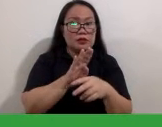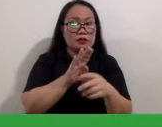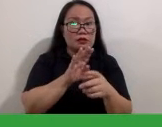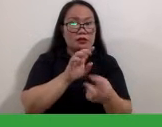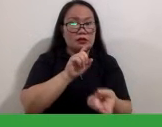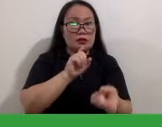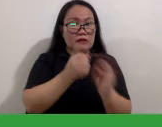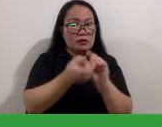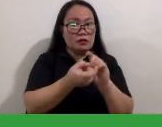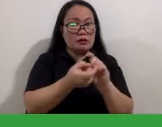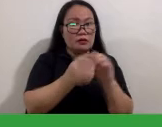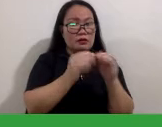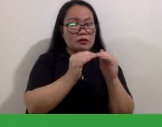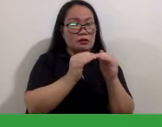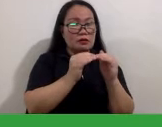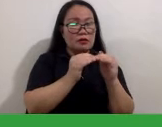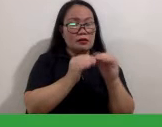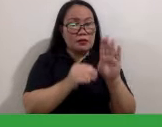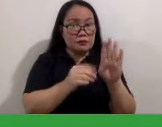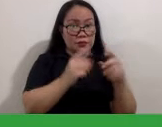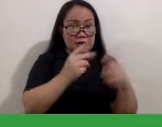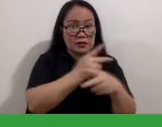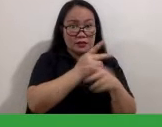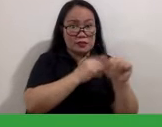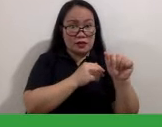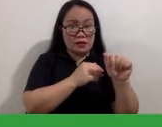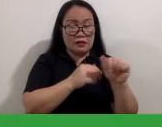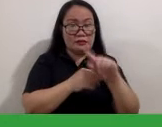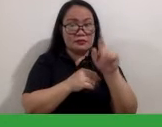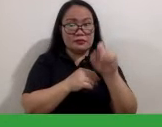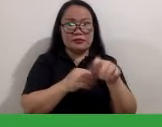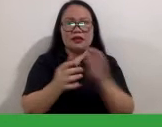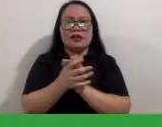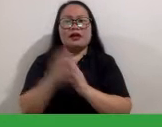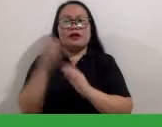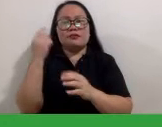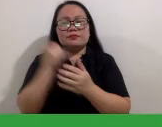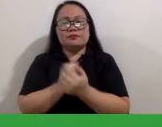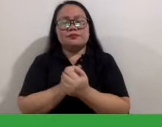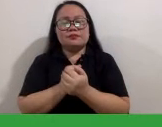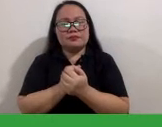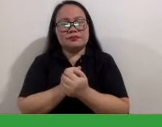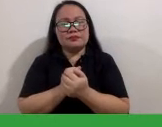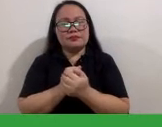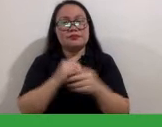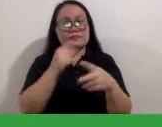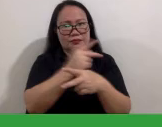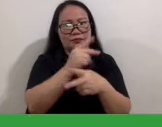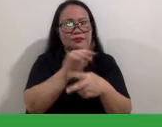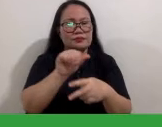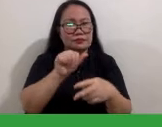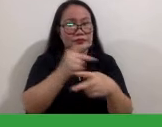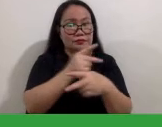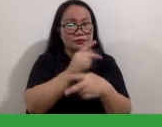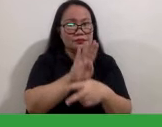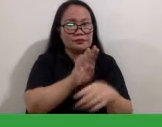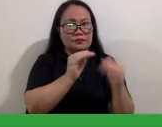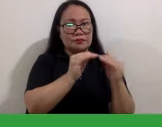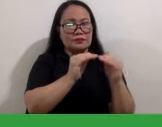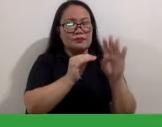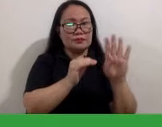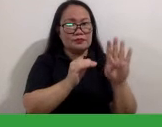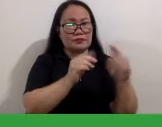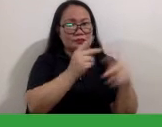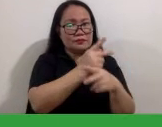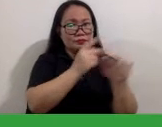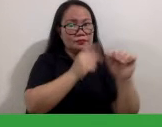commutative property is true under addition. Now, for multiplication, if I have a times b is equal to b times a,